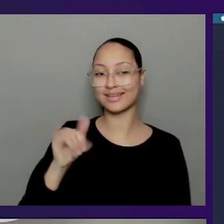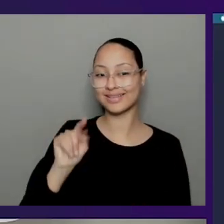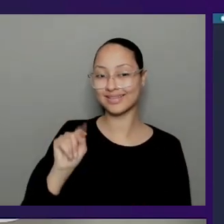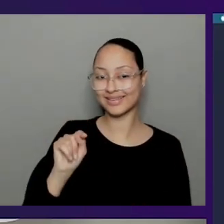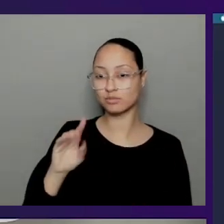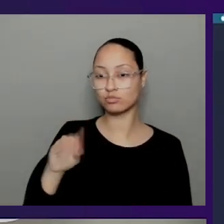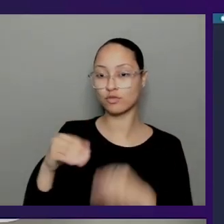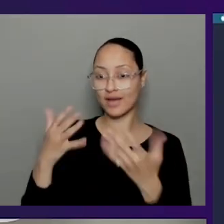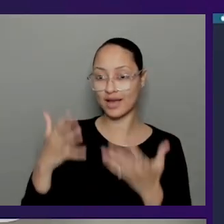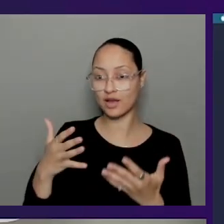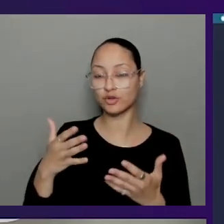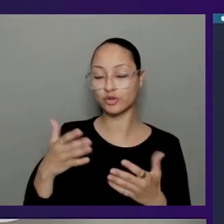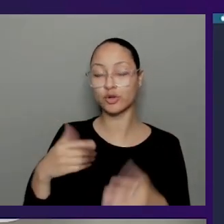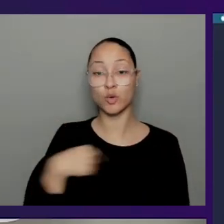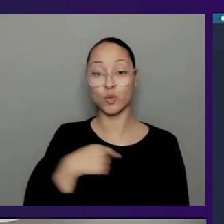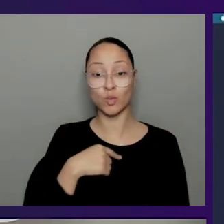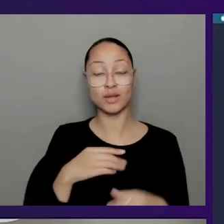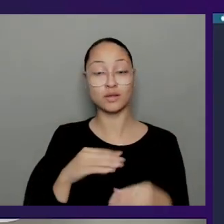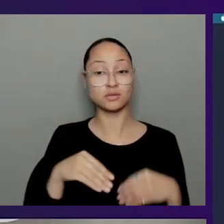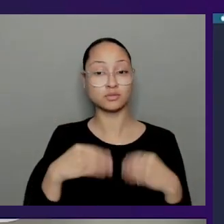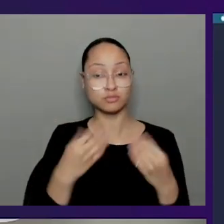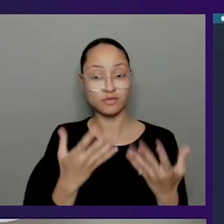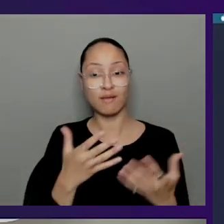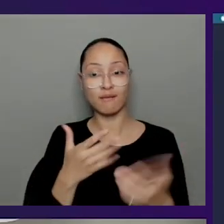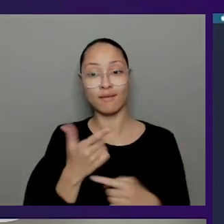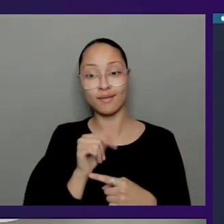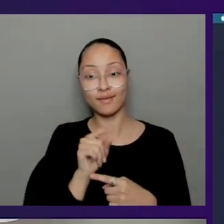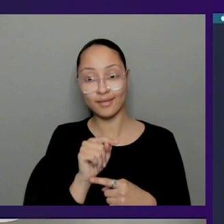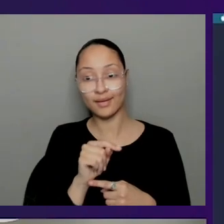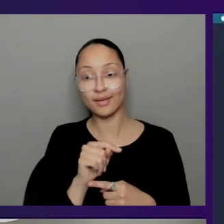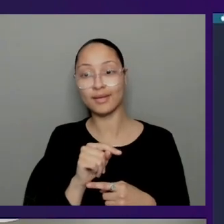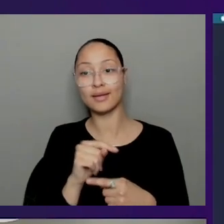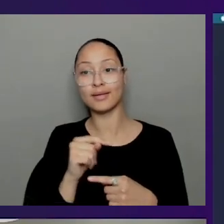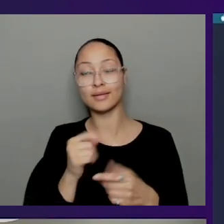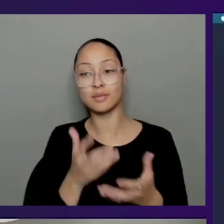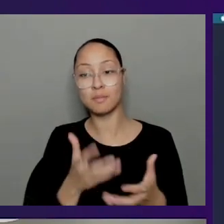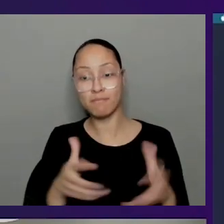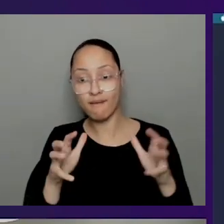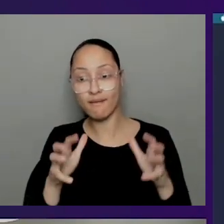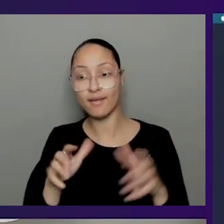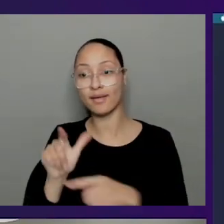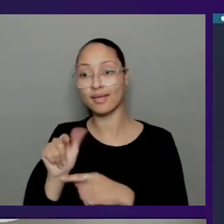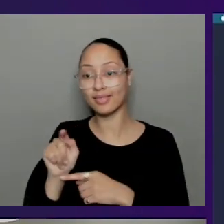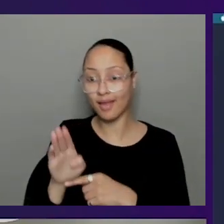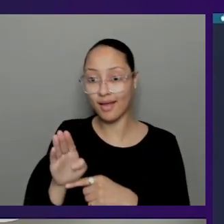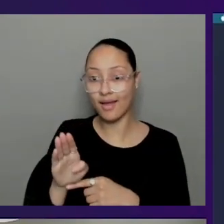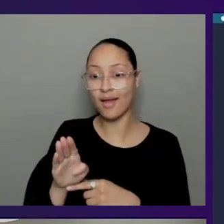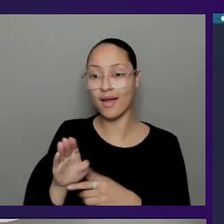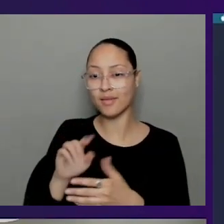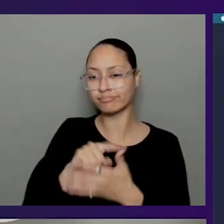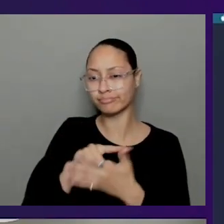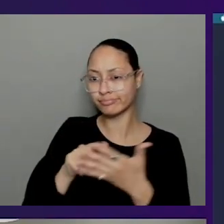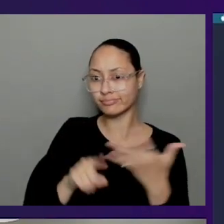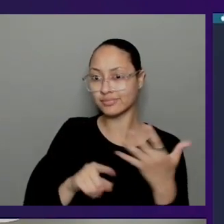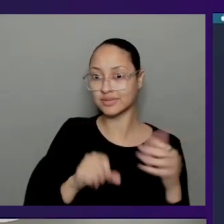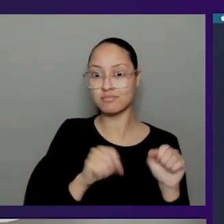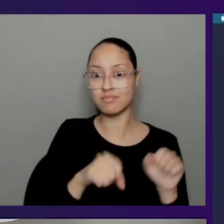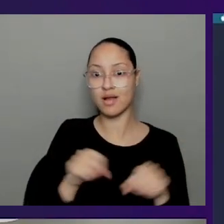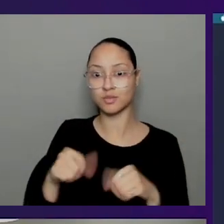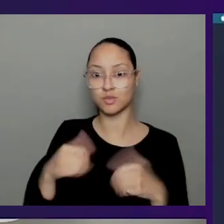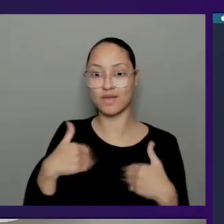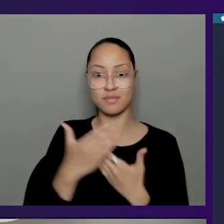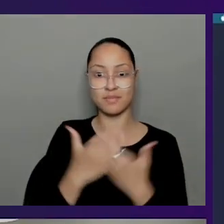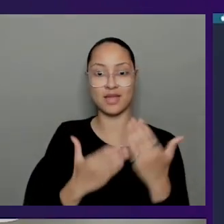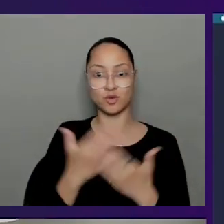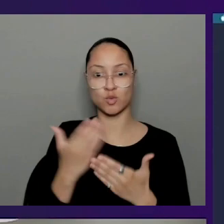GitHub, Bitbucket, GitLab, AWS Code Commit, and it is possible to do a manual upload. The app we're going to